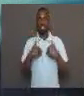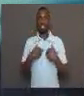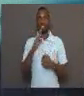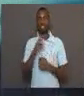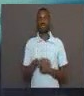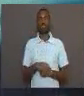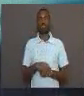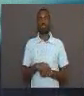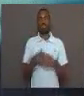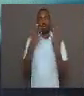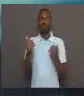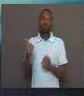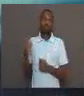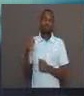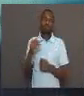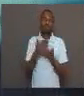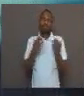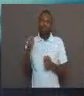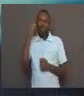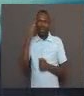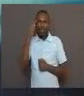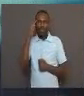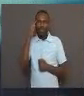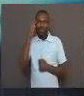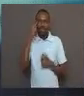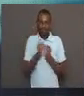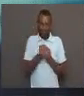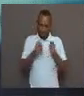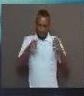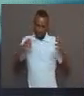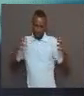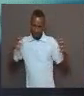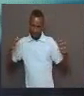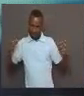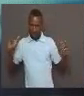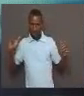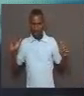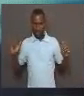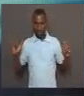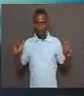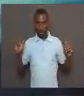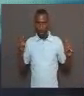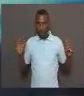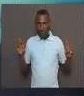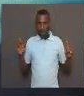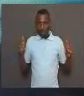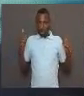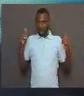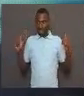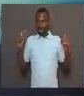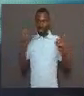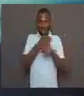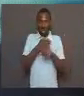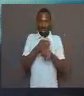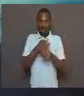Think of materials that stretch, but can still return somewhat to